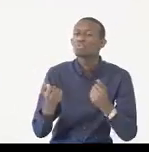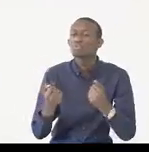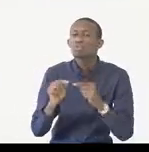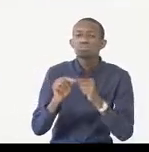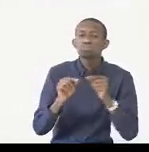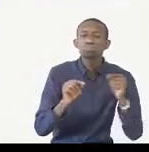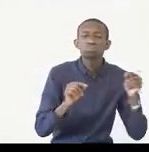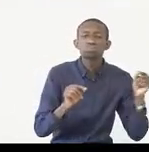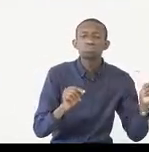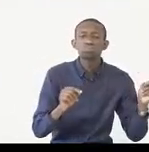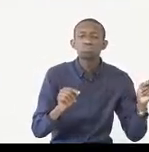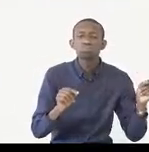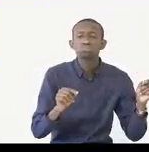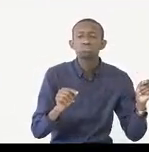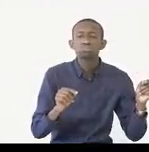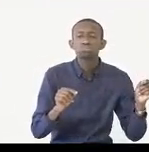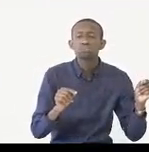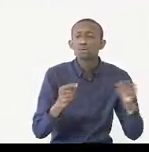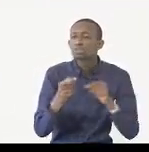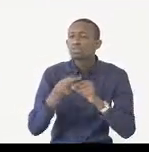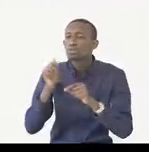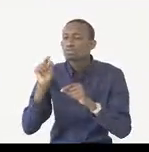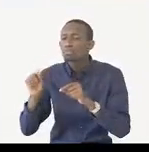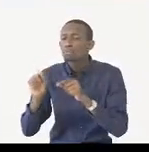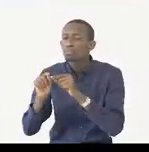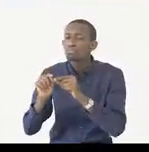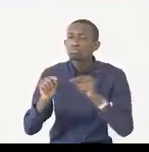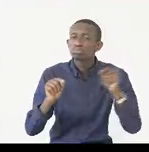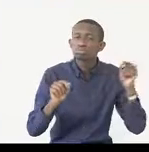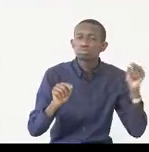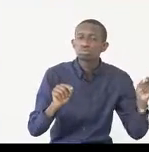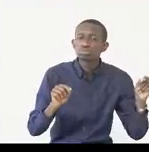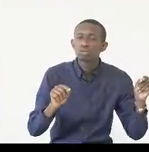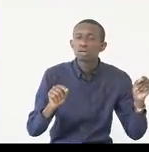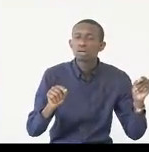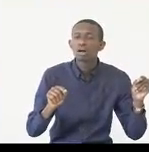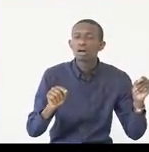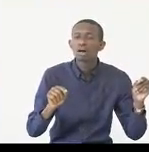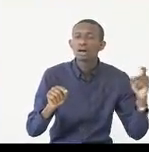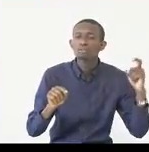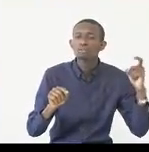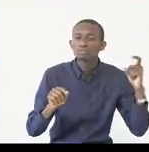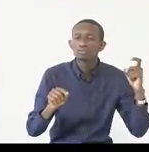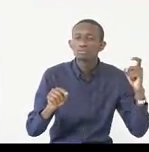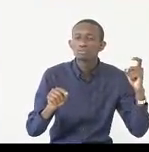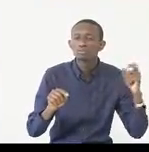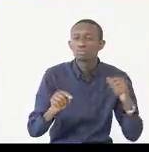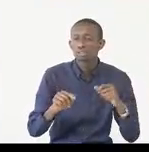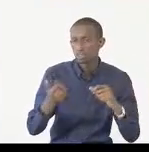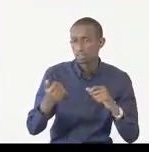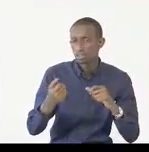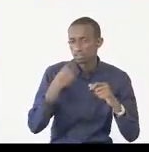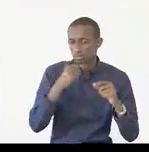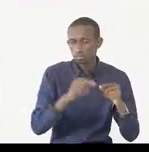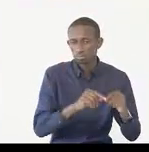here up to the point where we have joined this one. And then we say from this